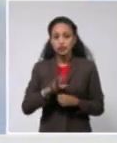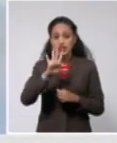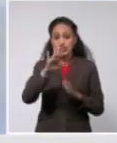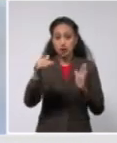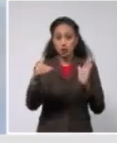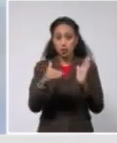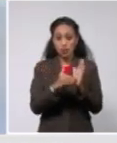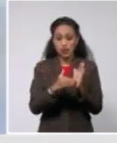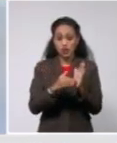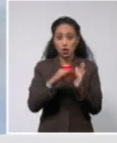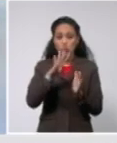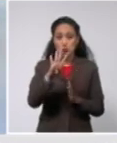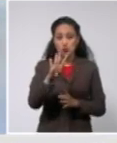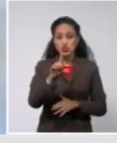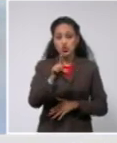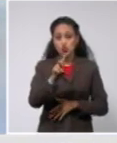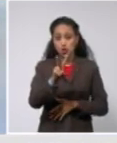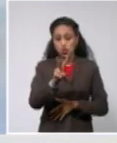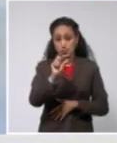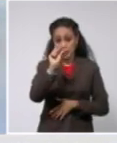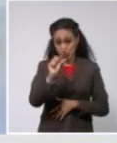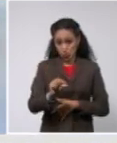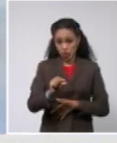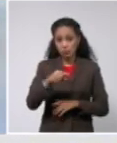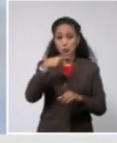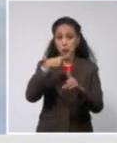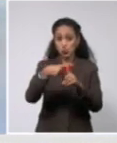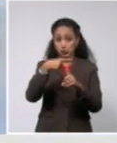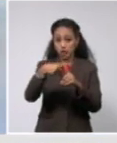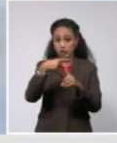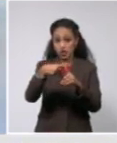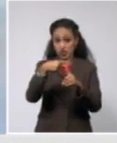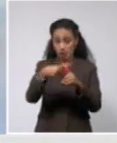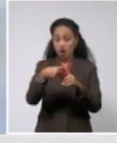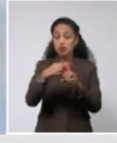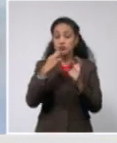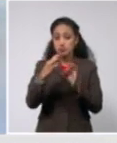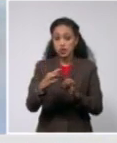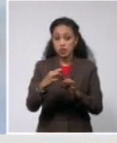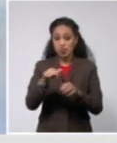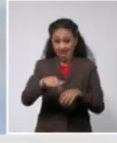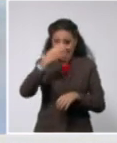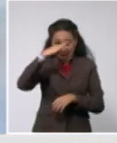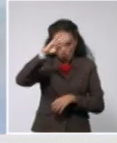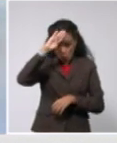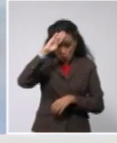5,412 people who have been diagnosed with the virus thus far in Cuba,